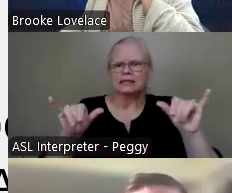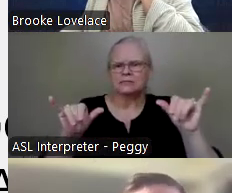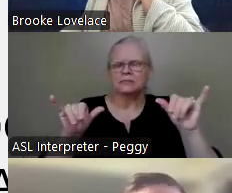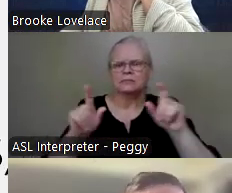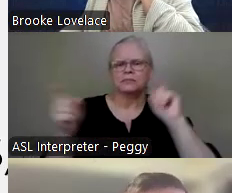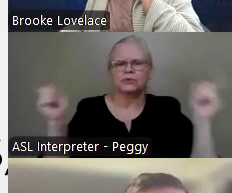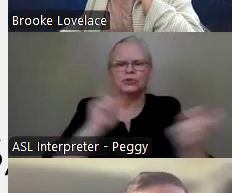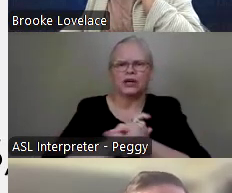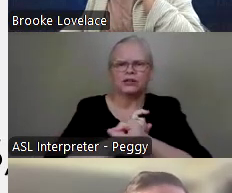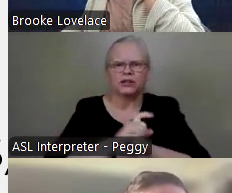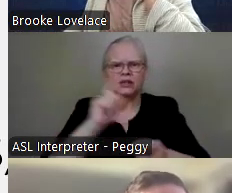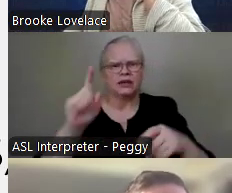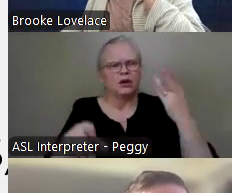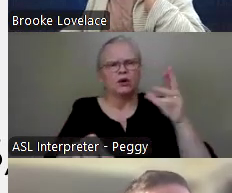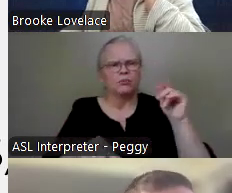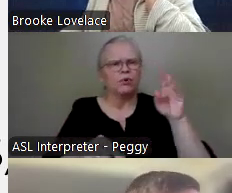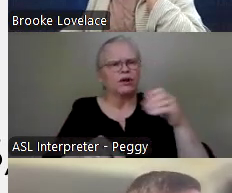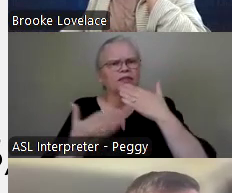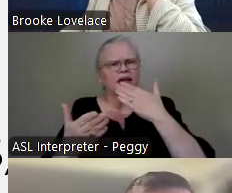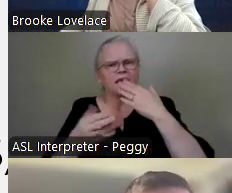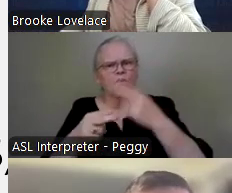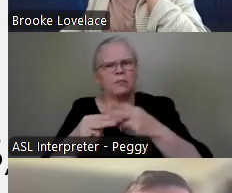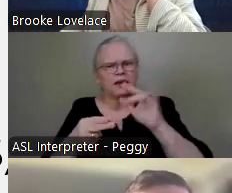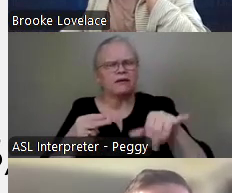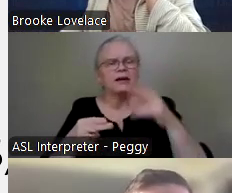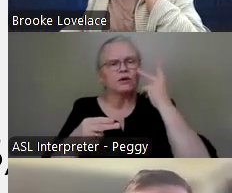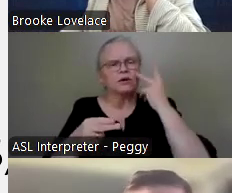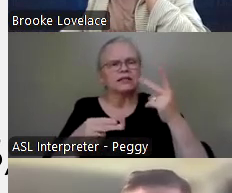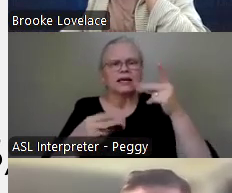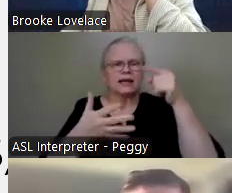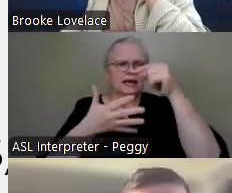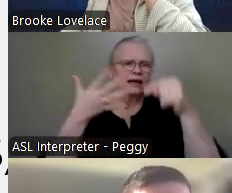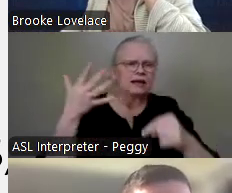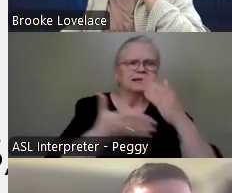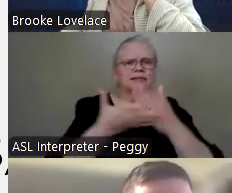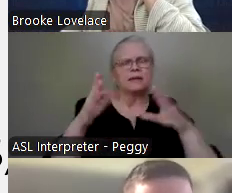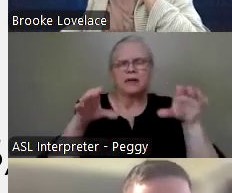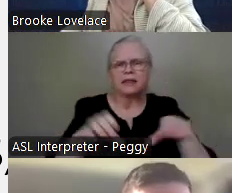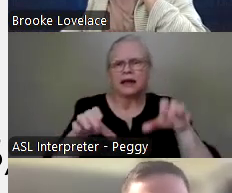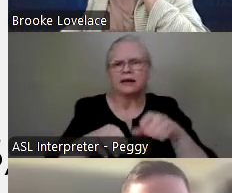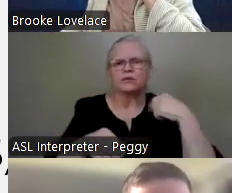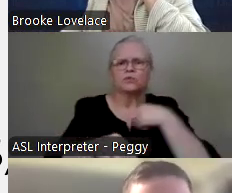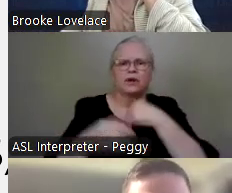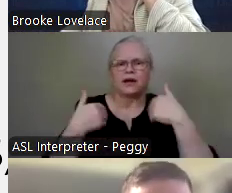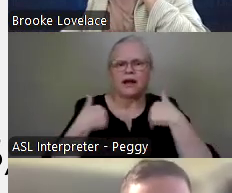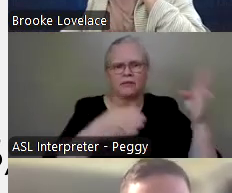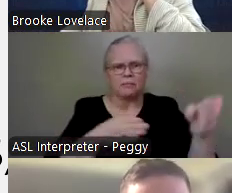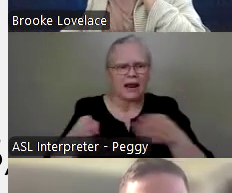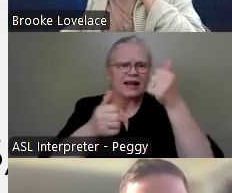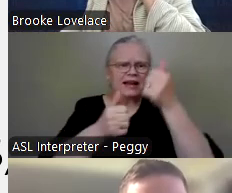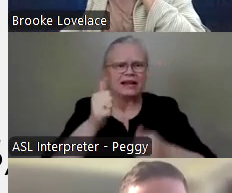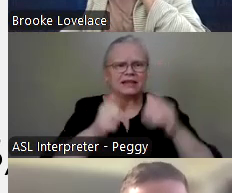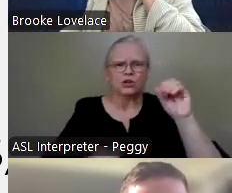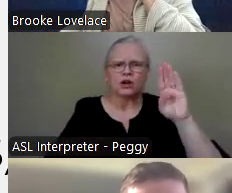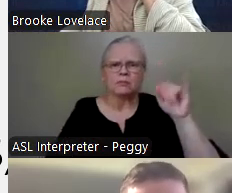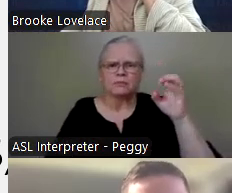Thank you, George, for that. And we should mention that you can see what some of the activities are that we have planned under each of the objectives if